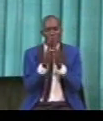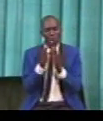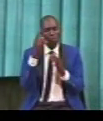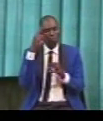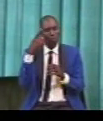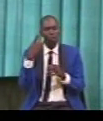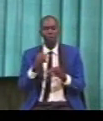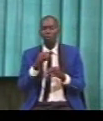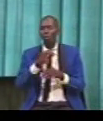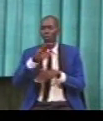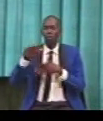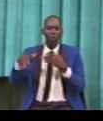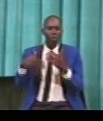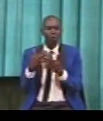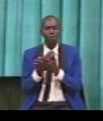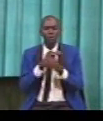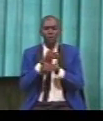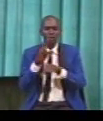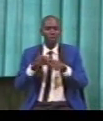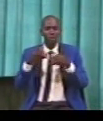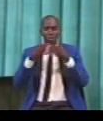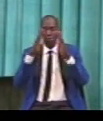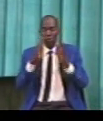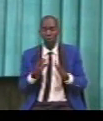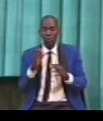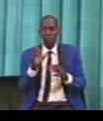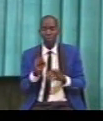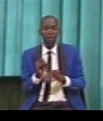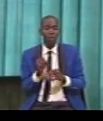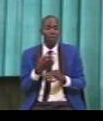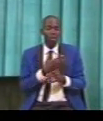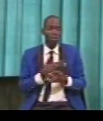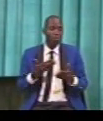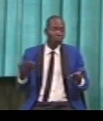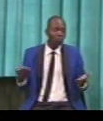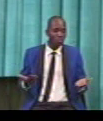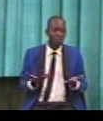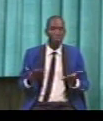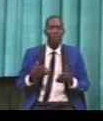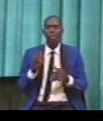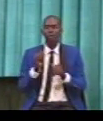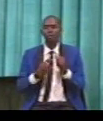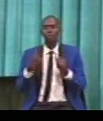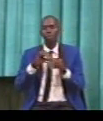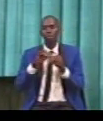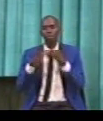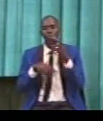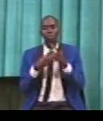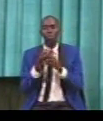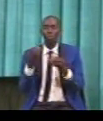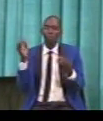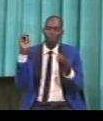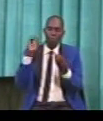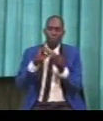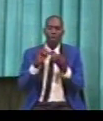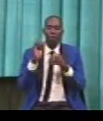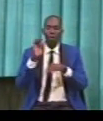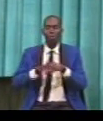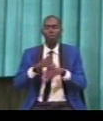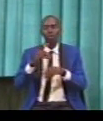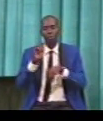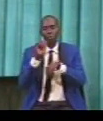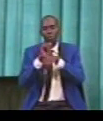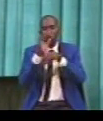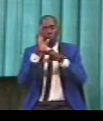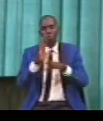our other overseers, both here in Sadek and all parts of the world. More. Upon the workers and